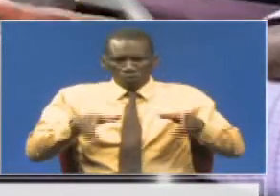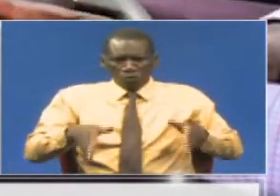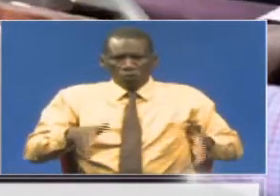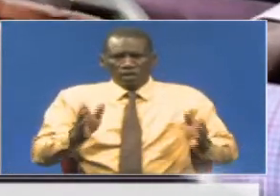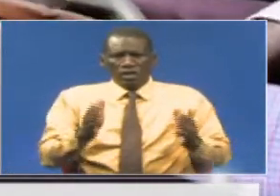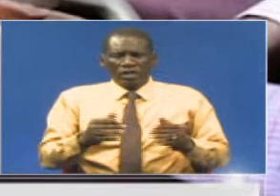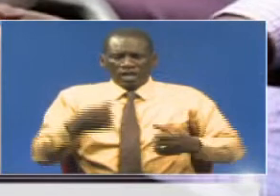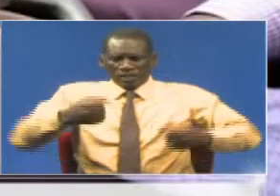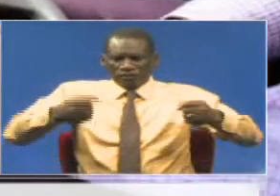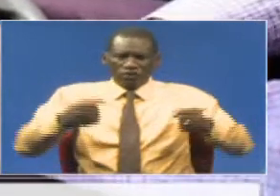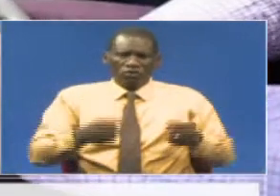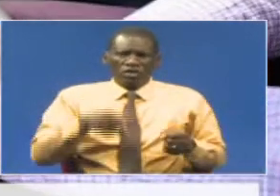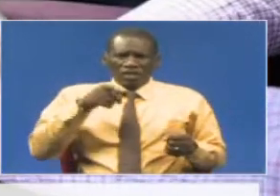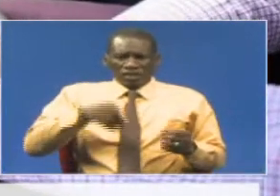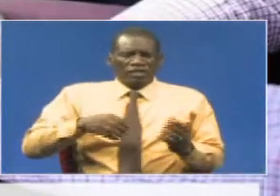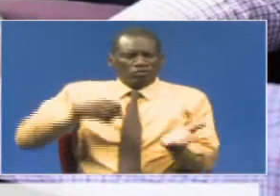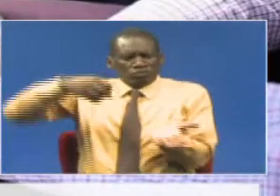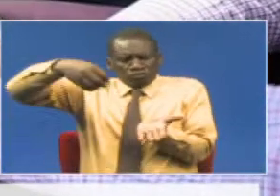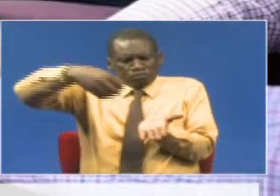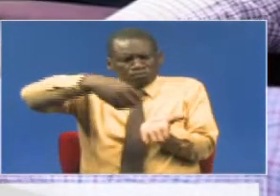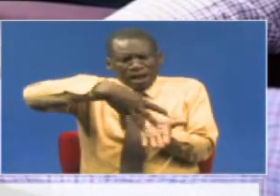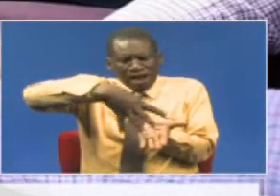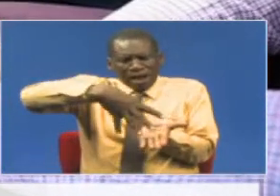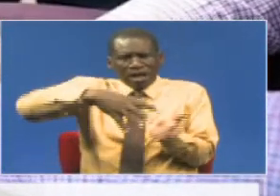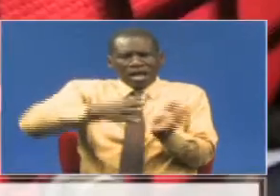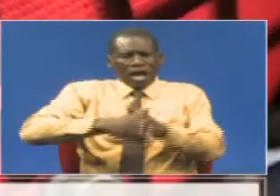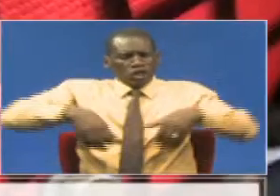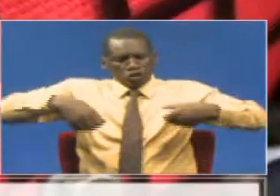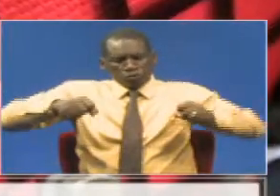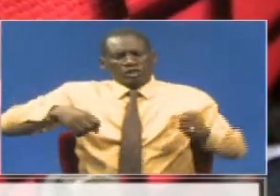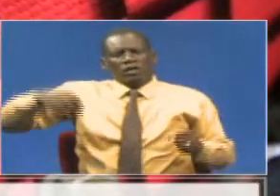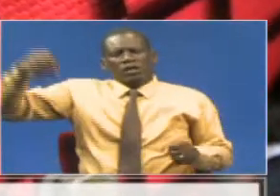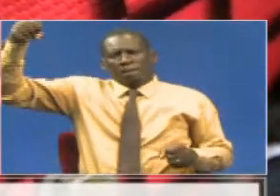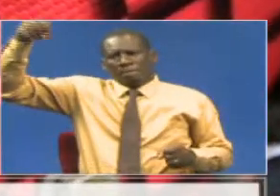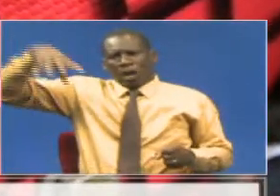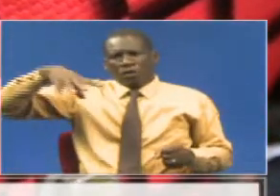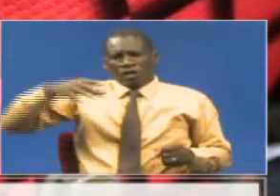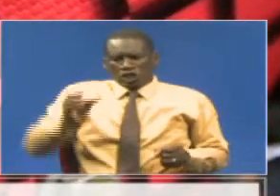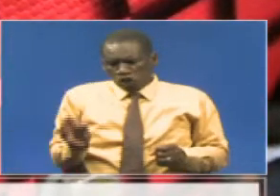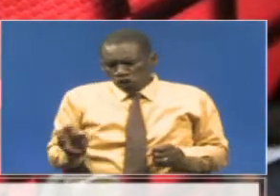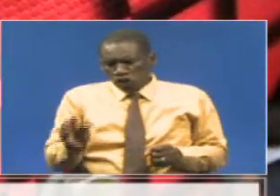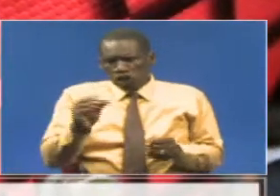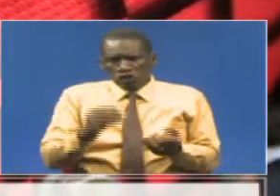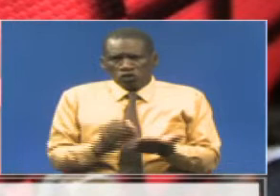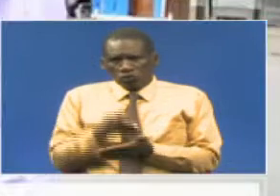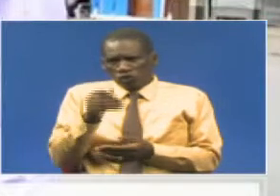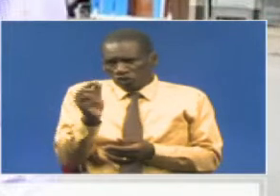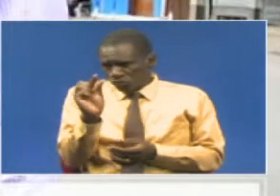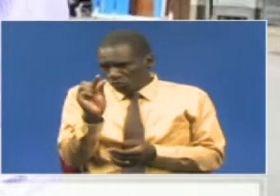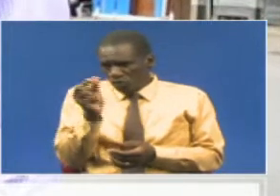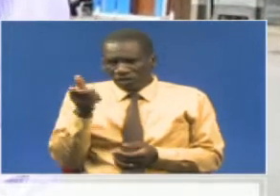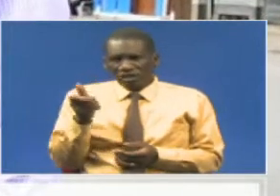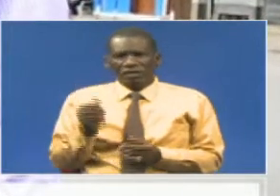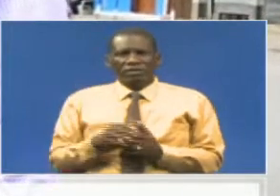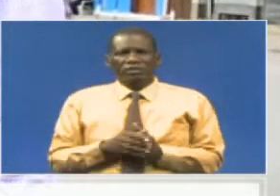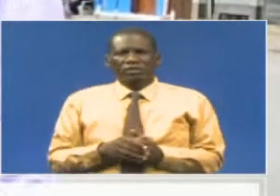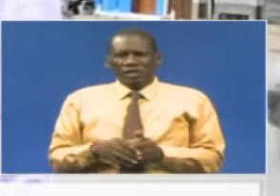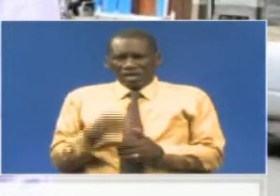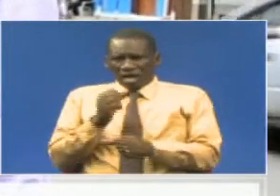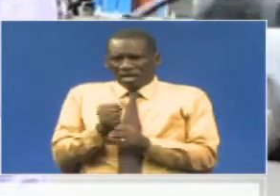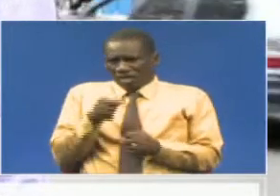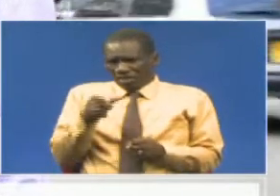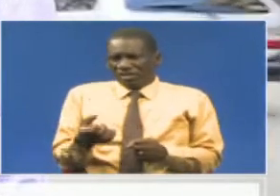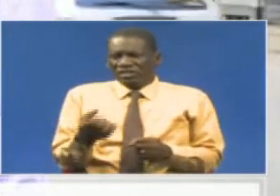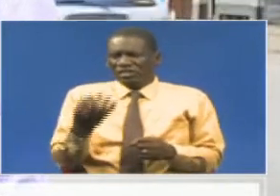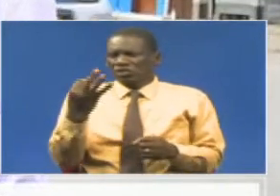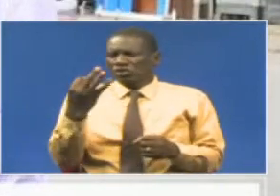The vehicle is solar powered, while the motorbike is electric. It is charged through this tiny port. 2 years